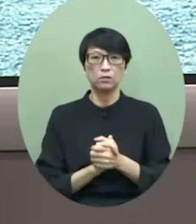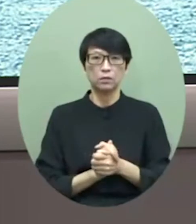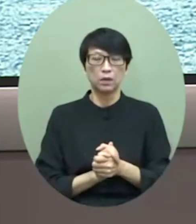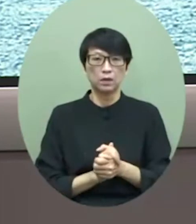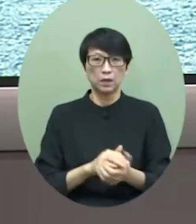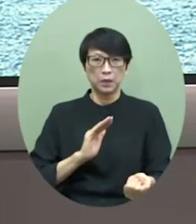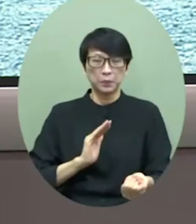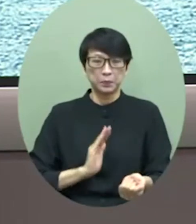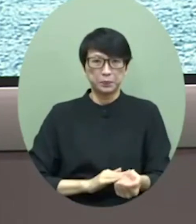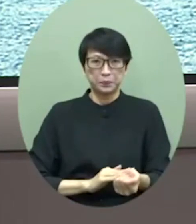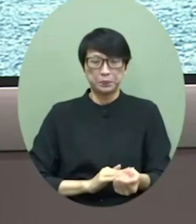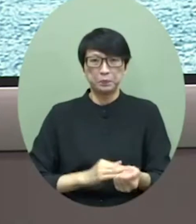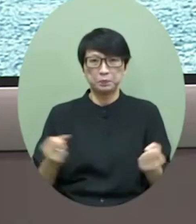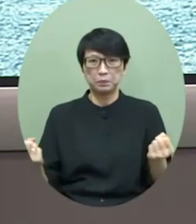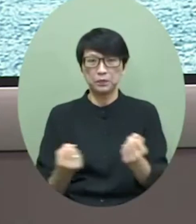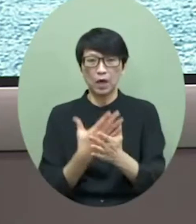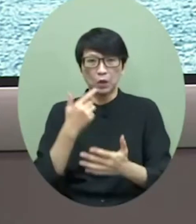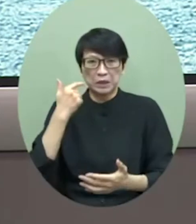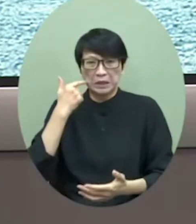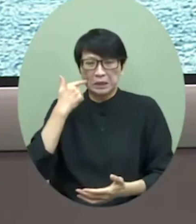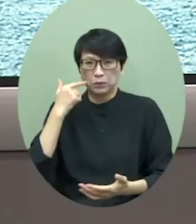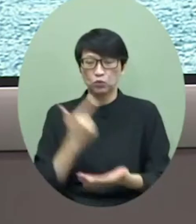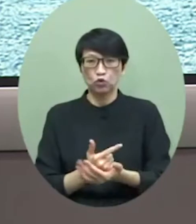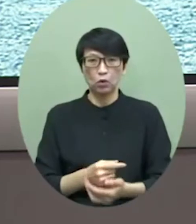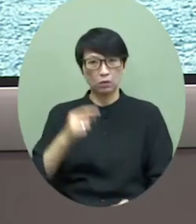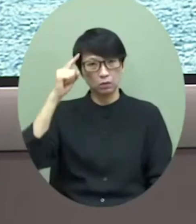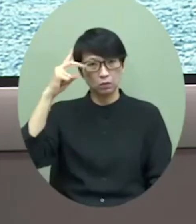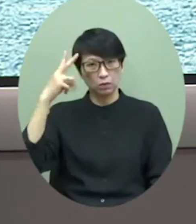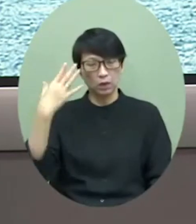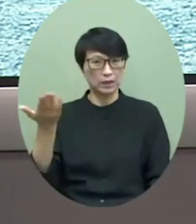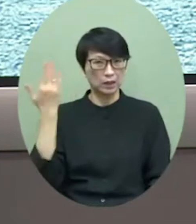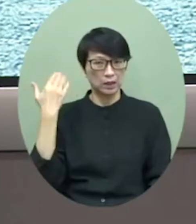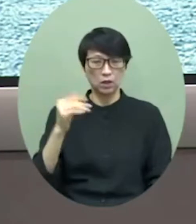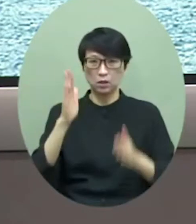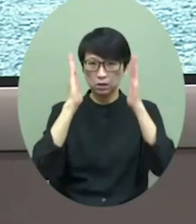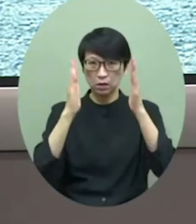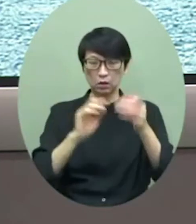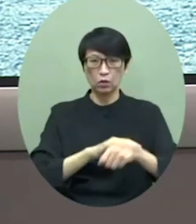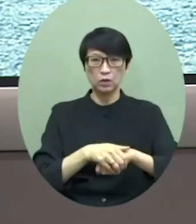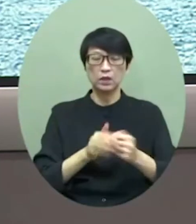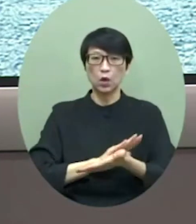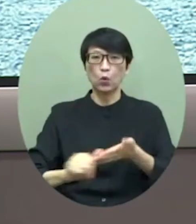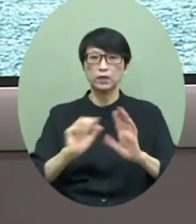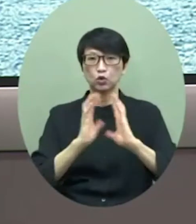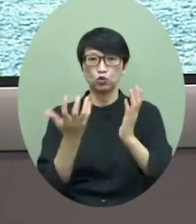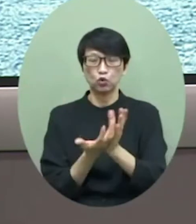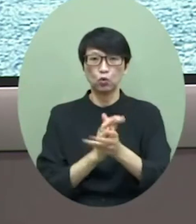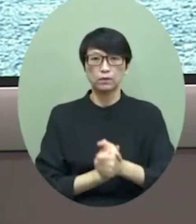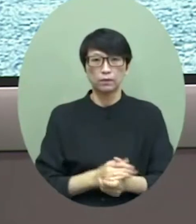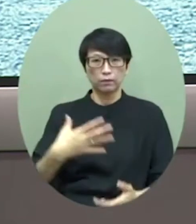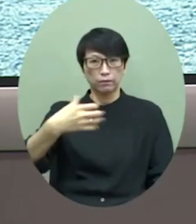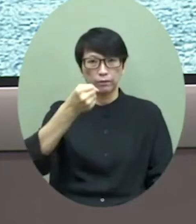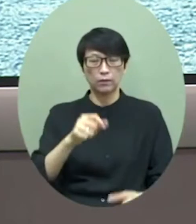Now we face a dire situation in our fight against the virus. A few